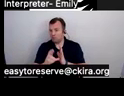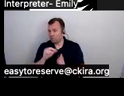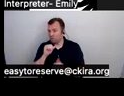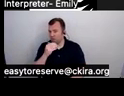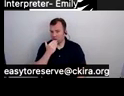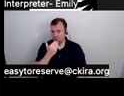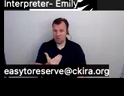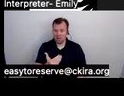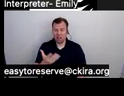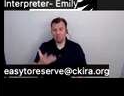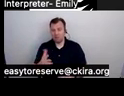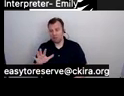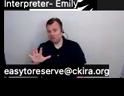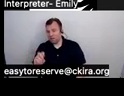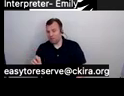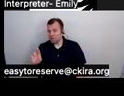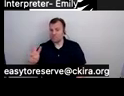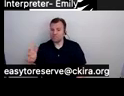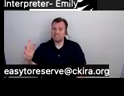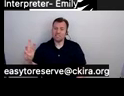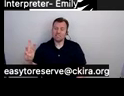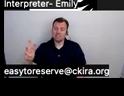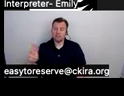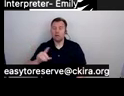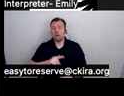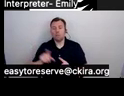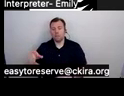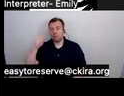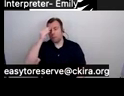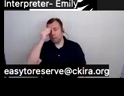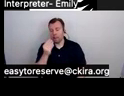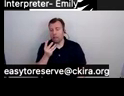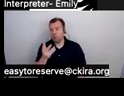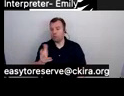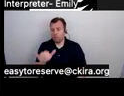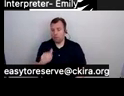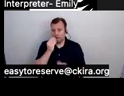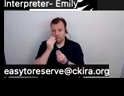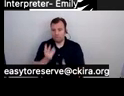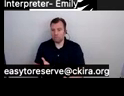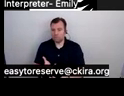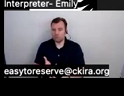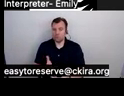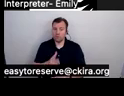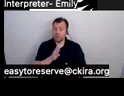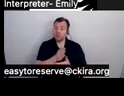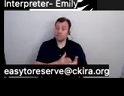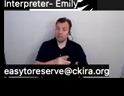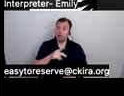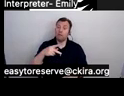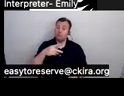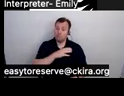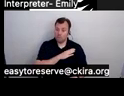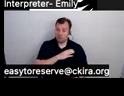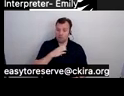it was a 5 or a 6. Okay, but you'll have that information. Some grant panels actually will also give what is